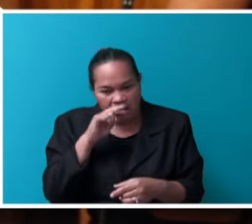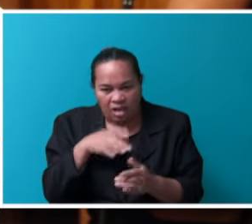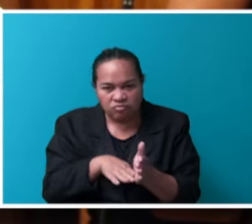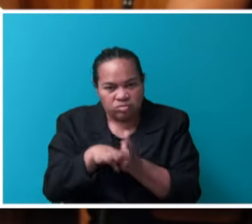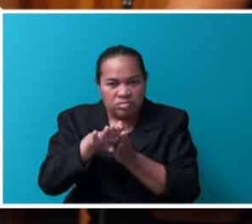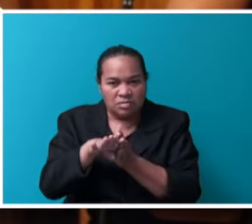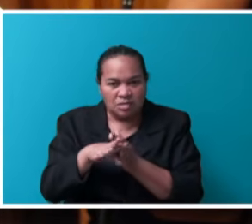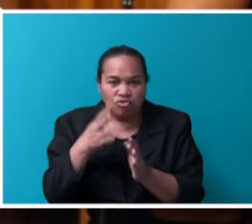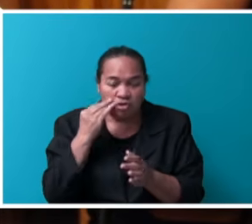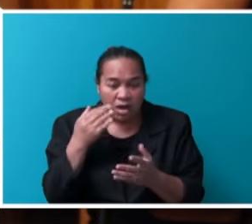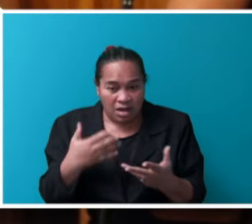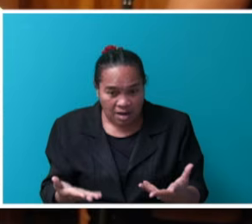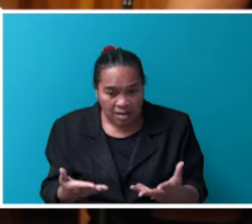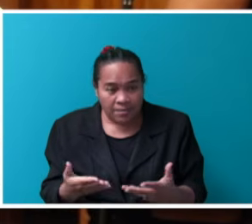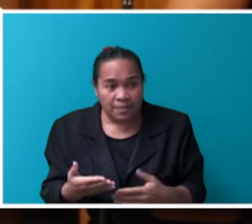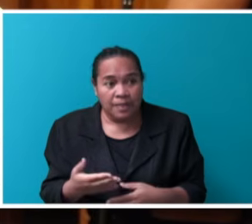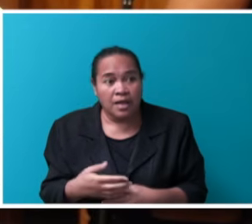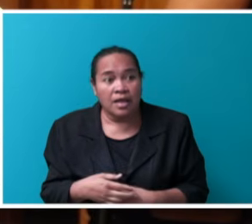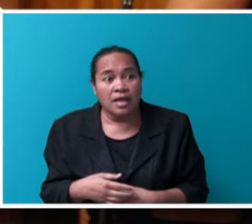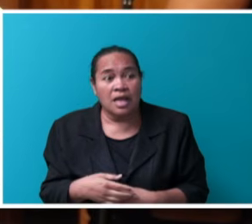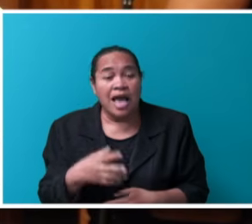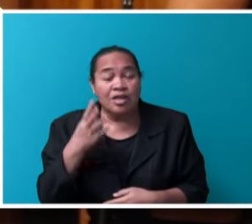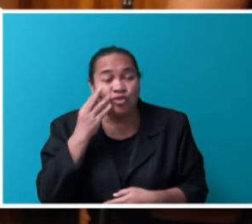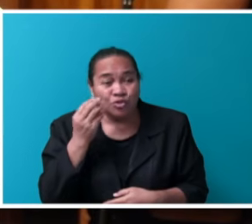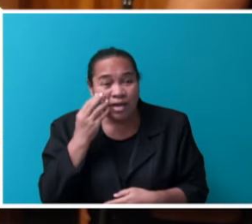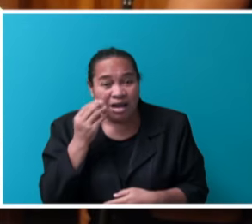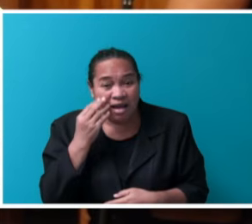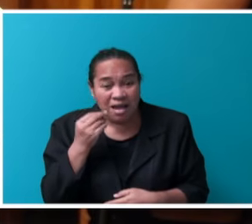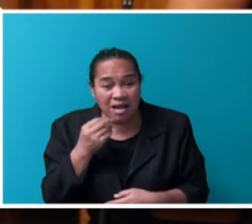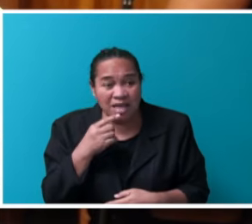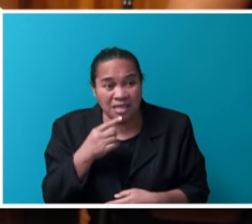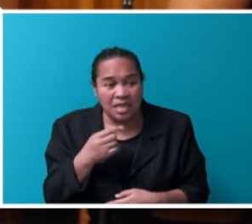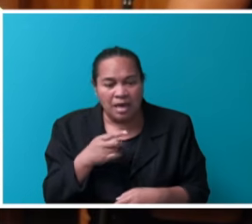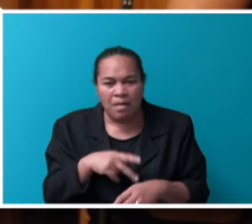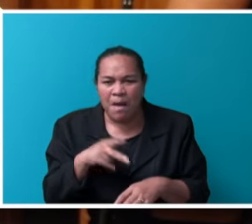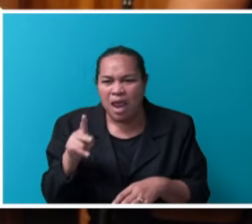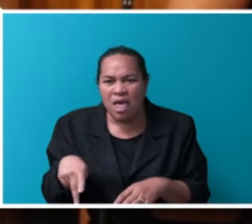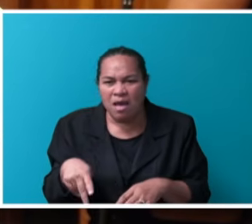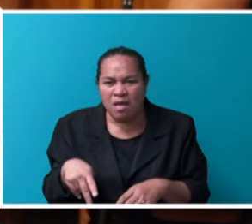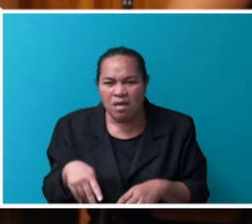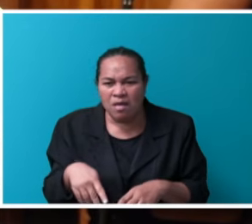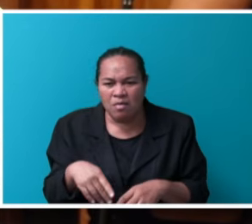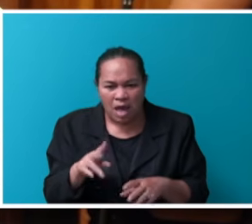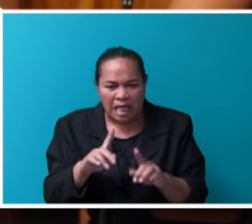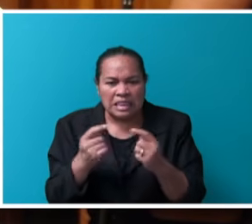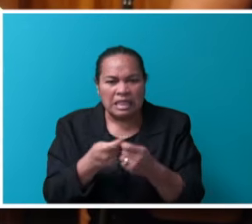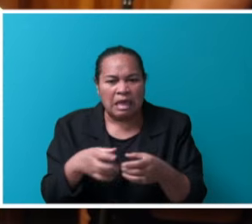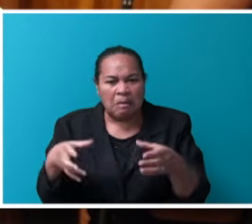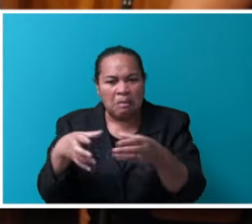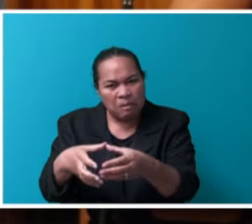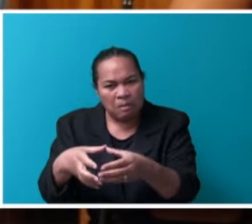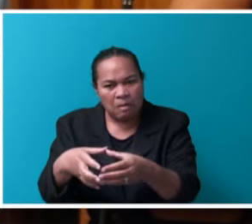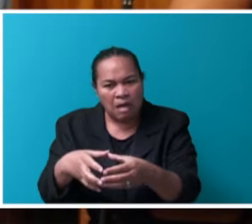until December 2006, the sugar industry had Parliament oversight through the Parliamentary Select Committee on